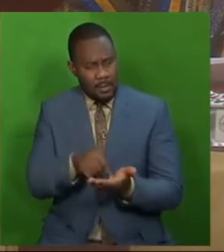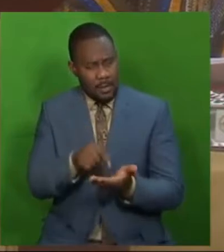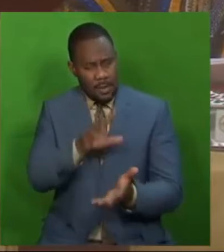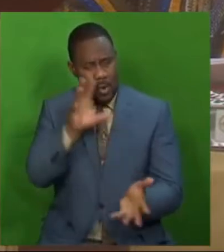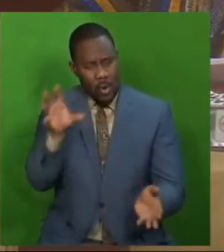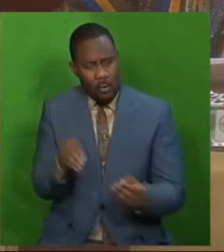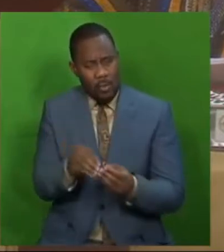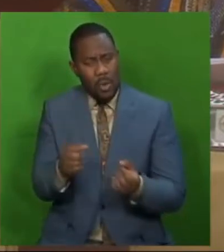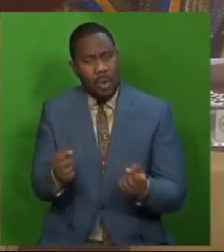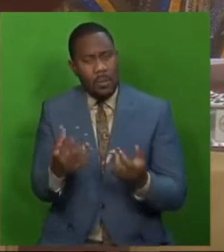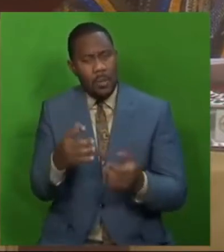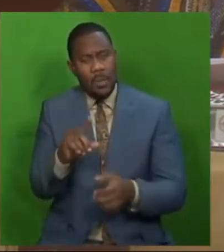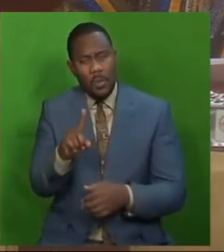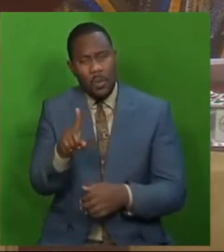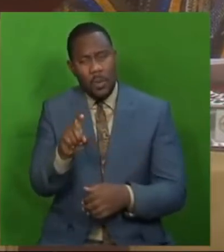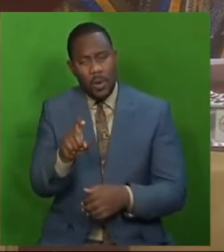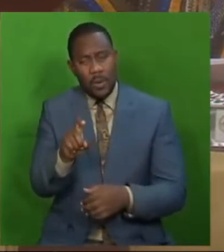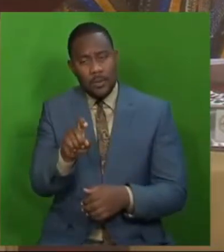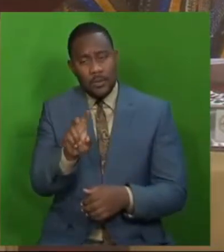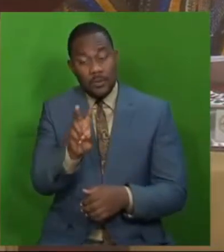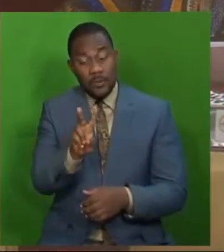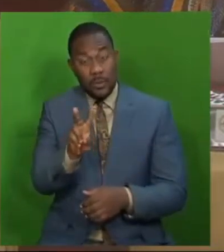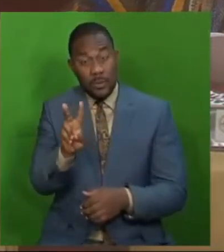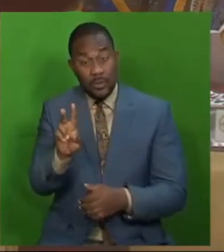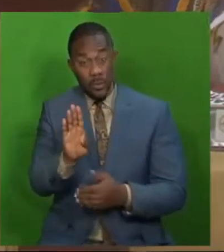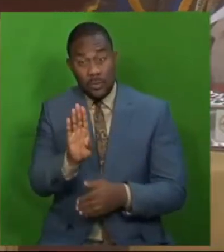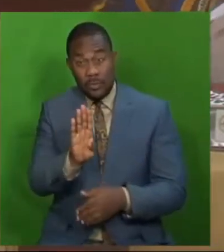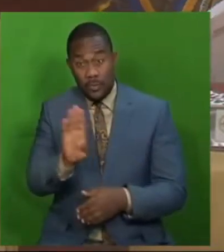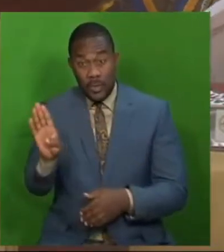at 122 billion Ghana cedis.